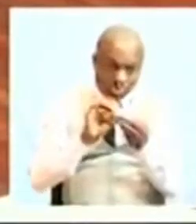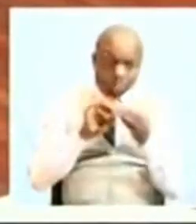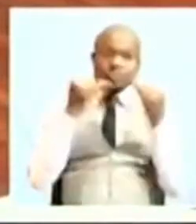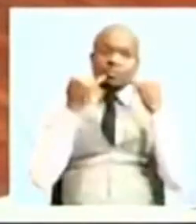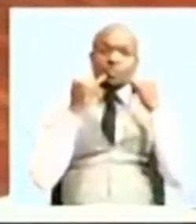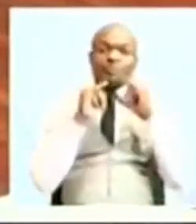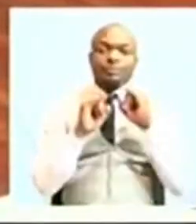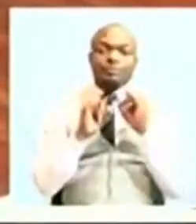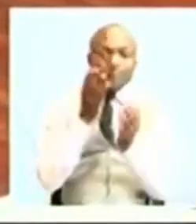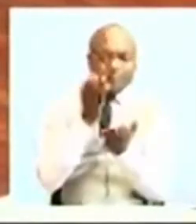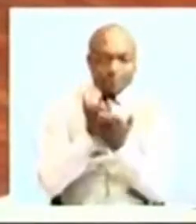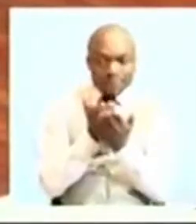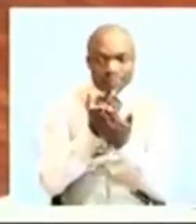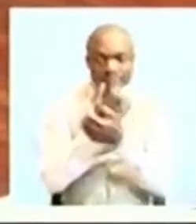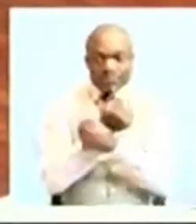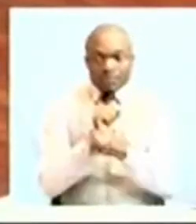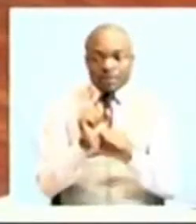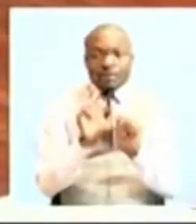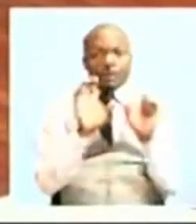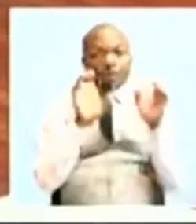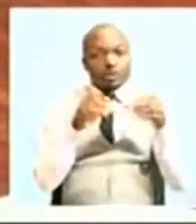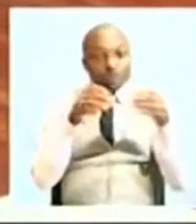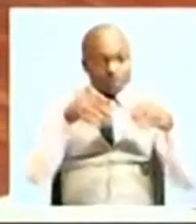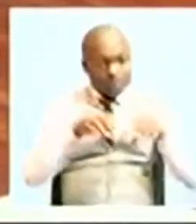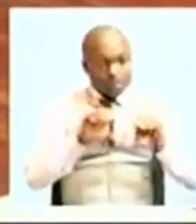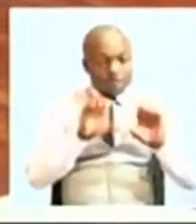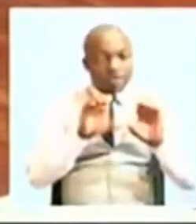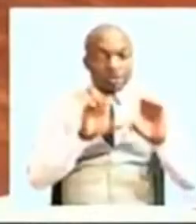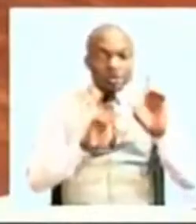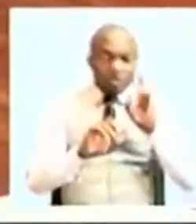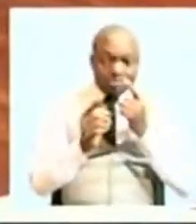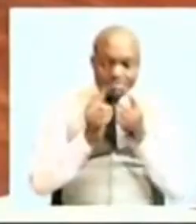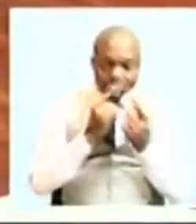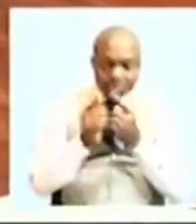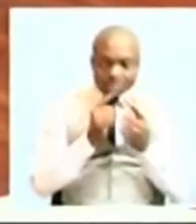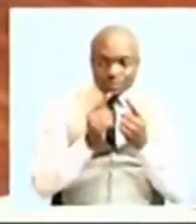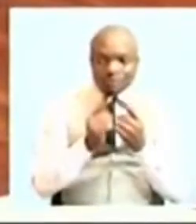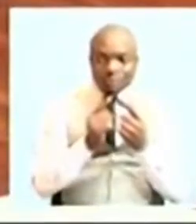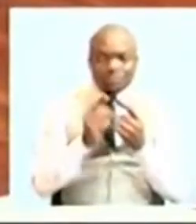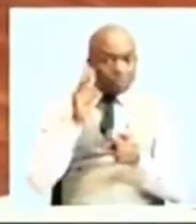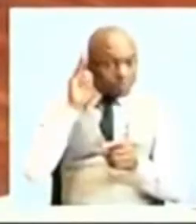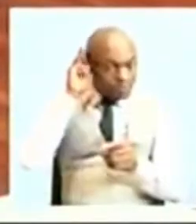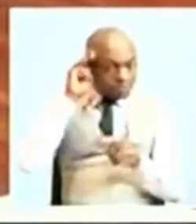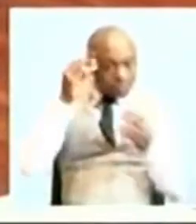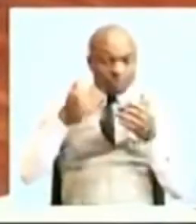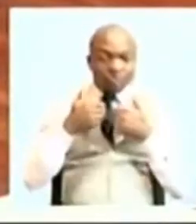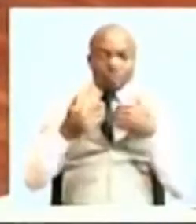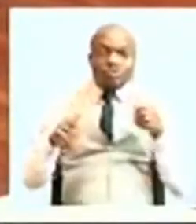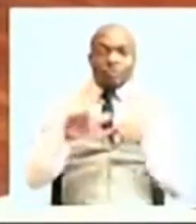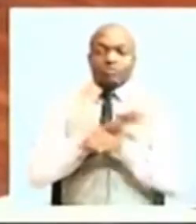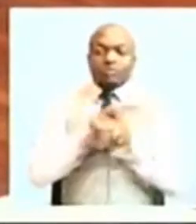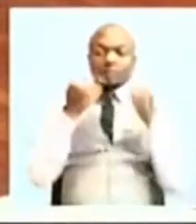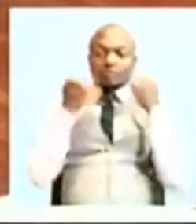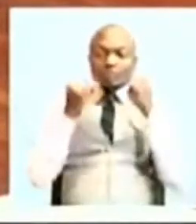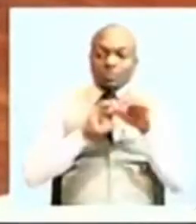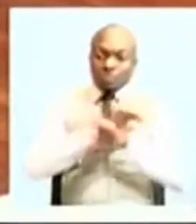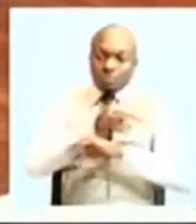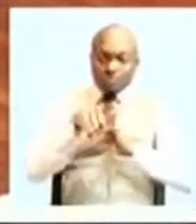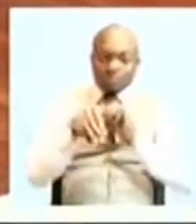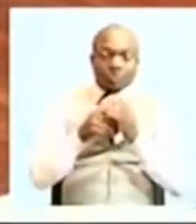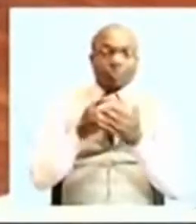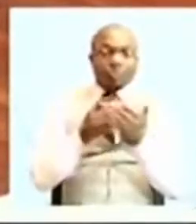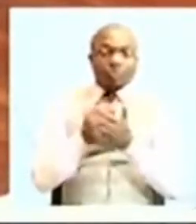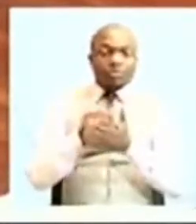measure. The council will continue to liaise with the parent ministry to have full details on all funds deducted